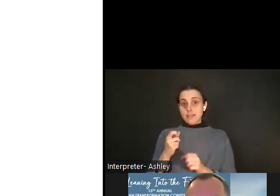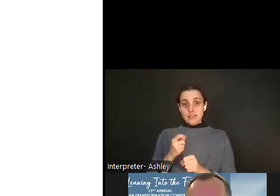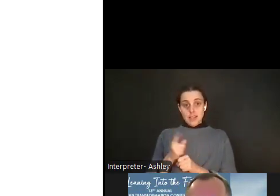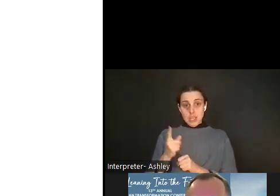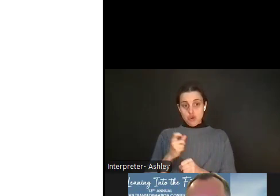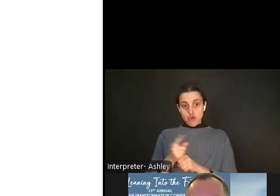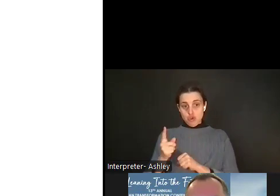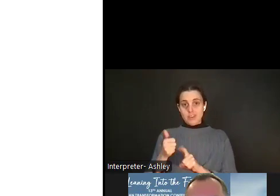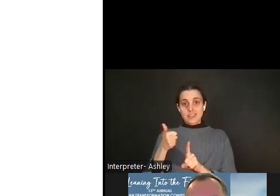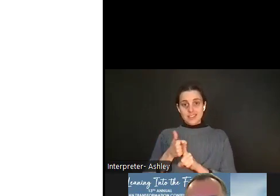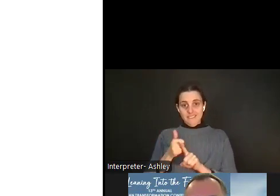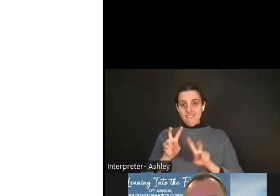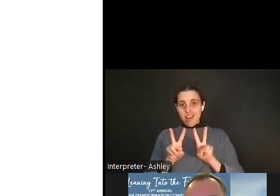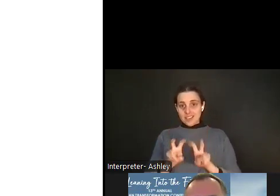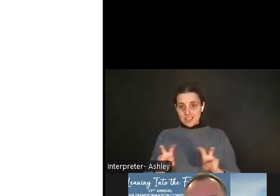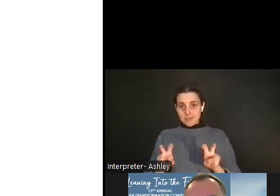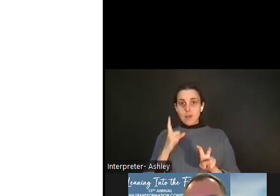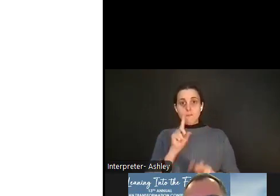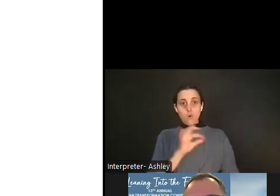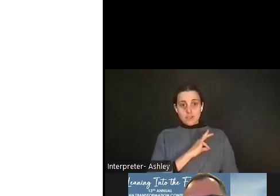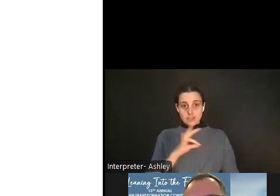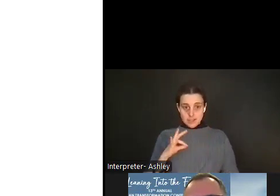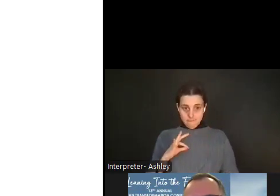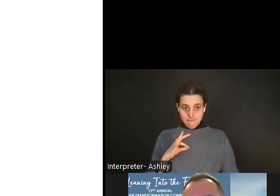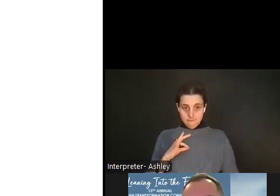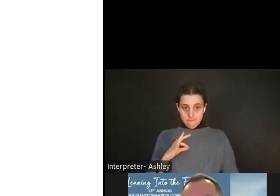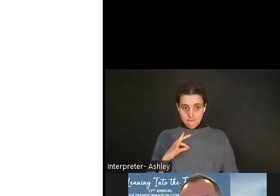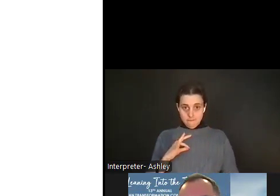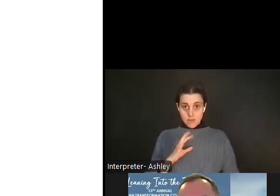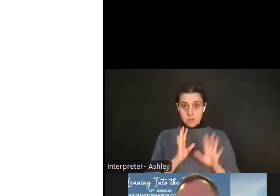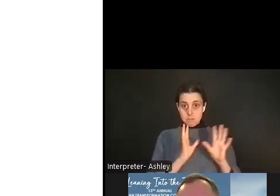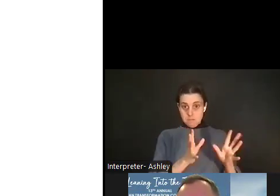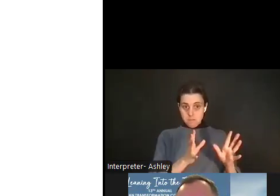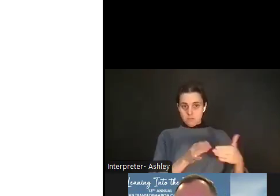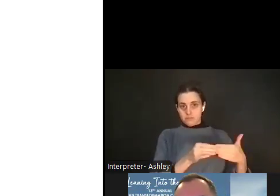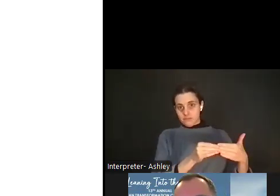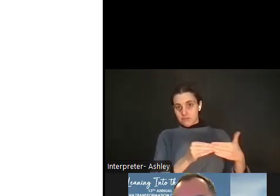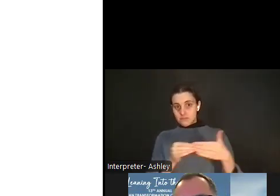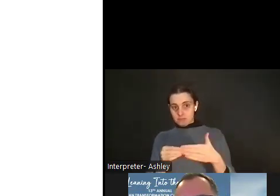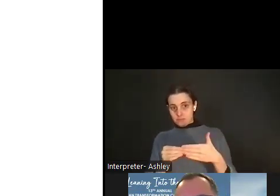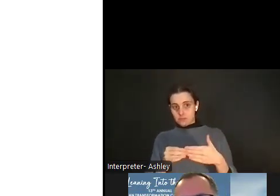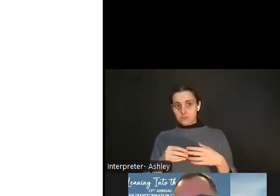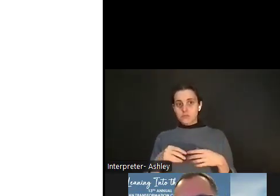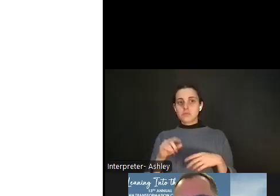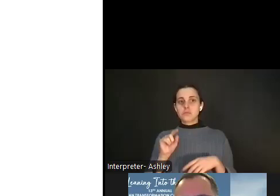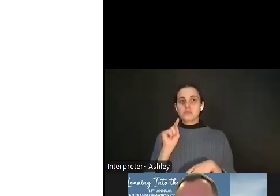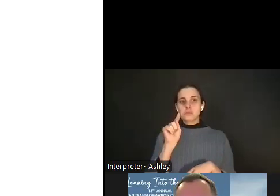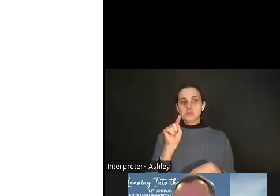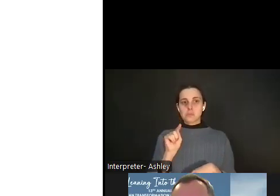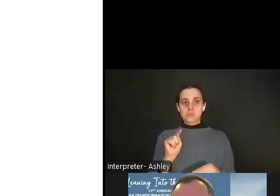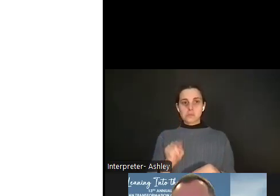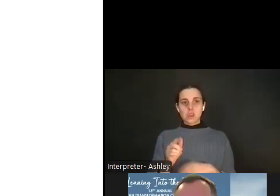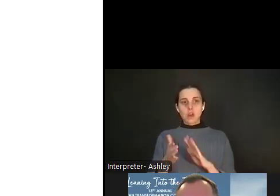the people side that we capture. And then so what we have those two bodies that are Operational Excellence